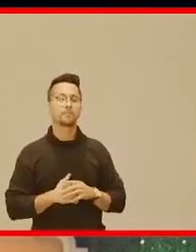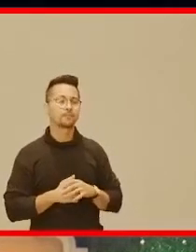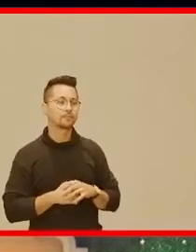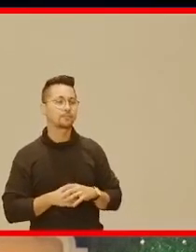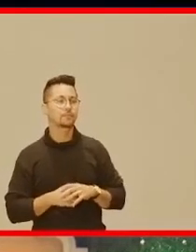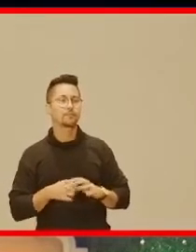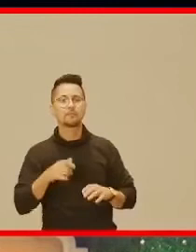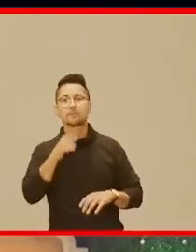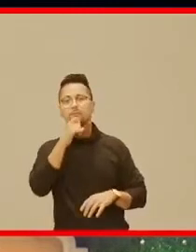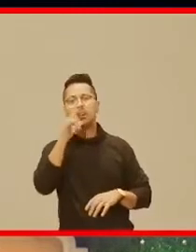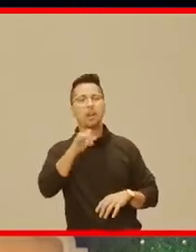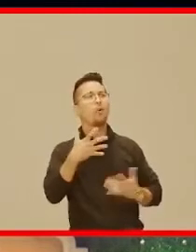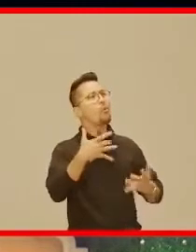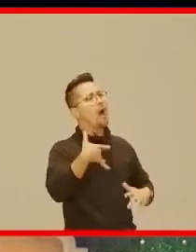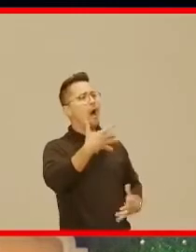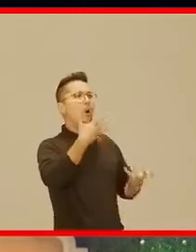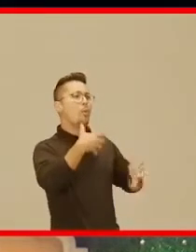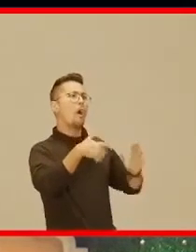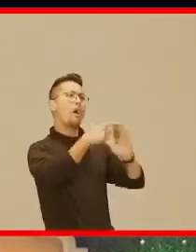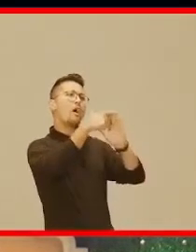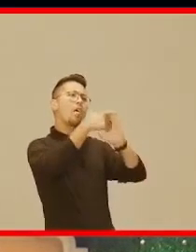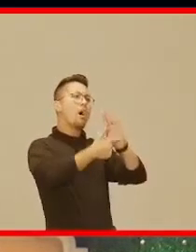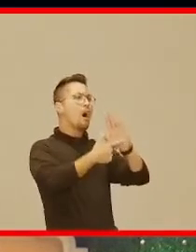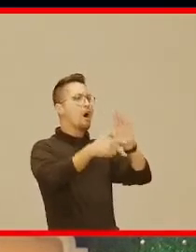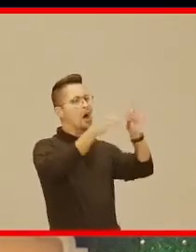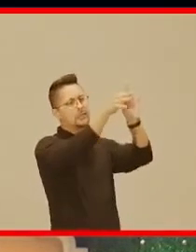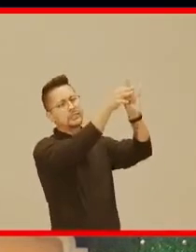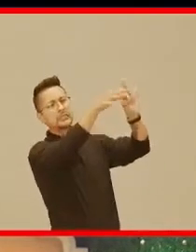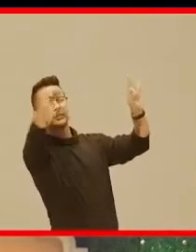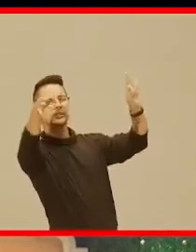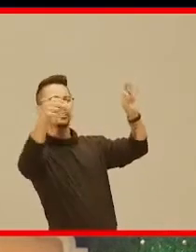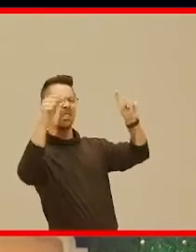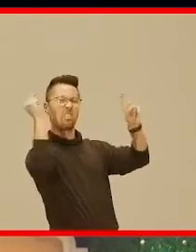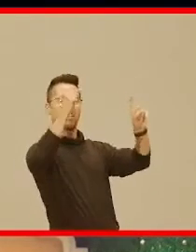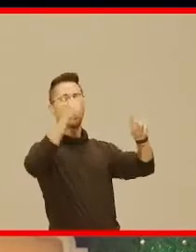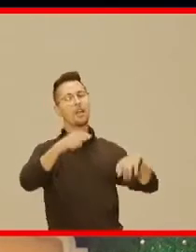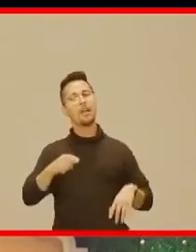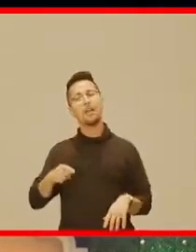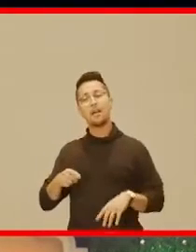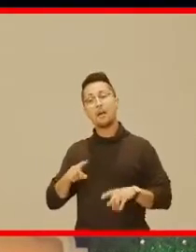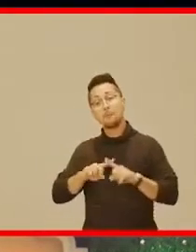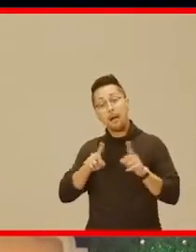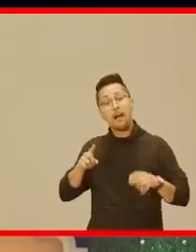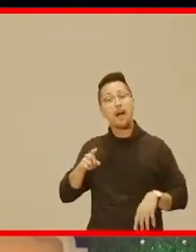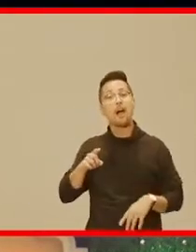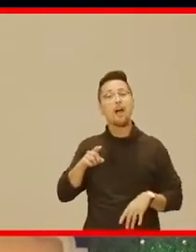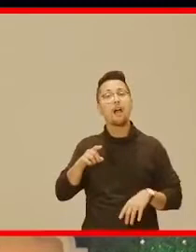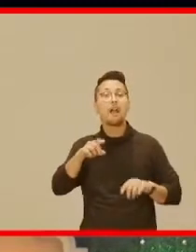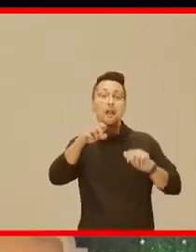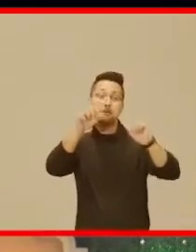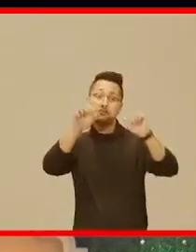want the law to read this way, it's more of a simple, this doesn't apply to you if.